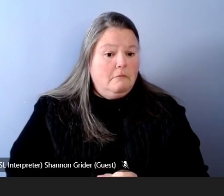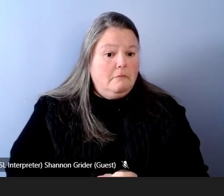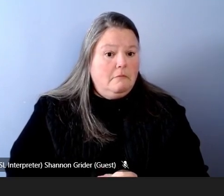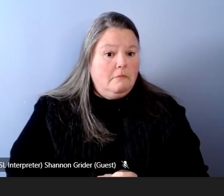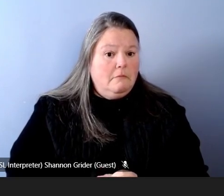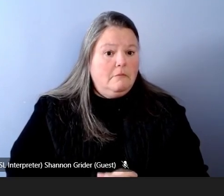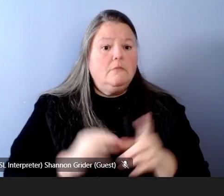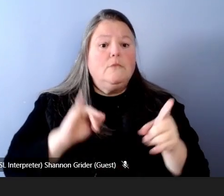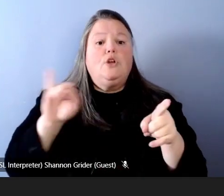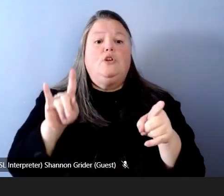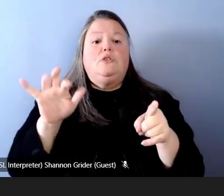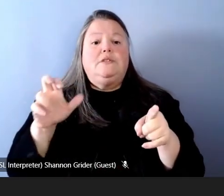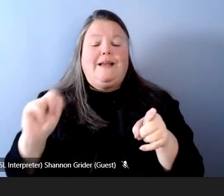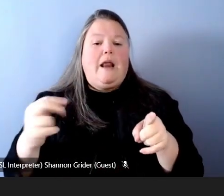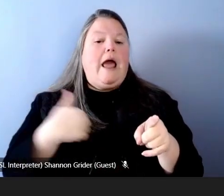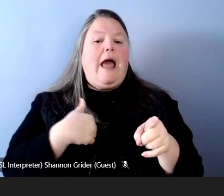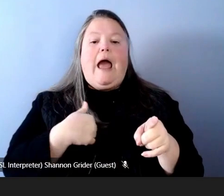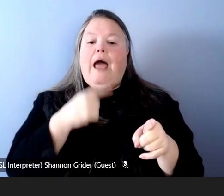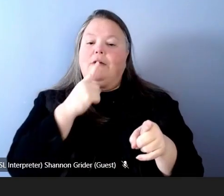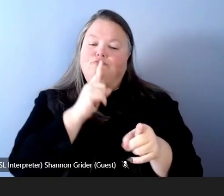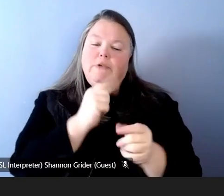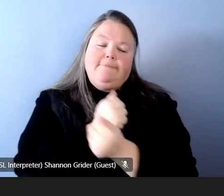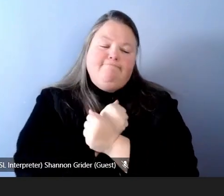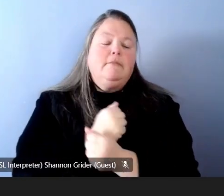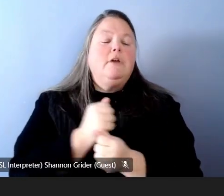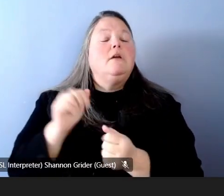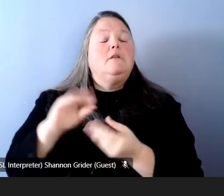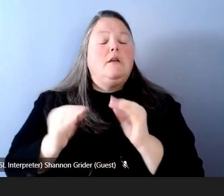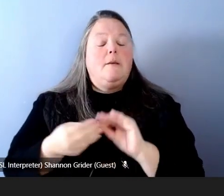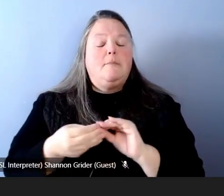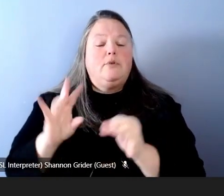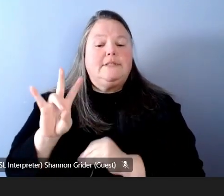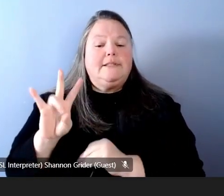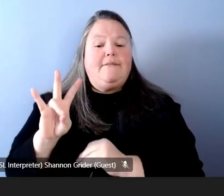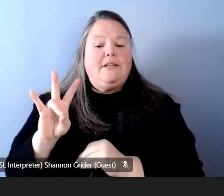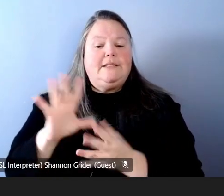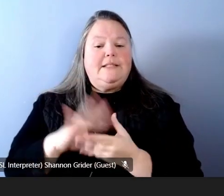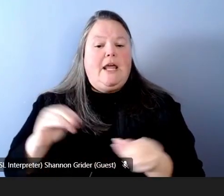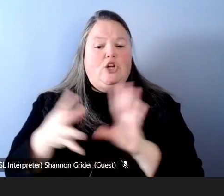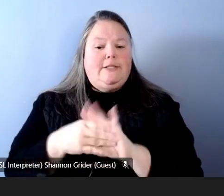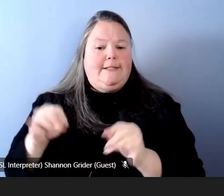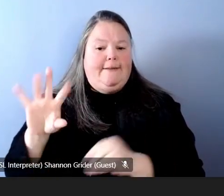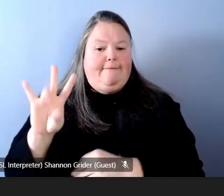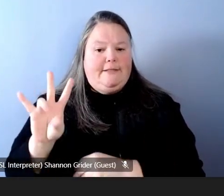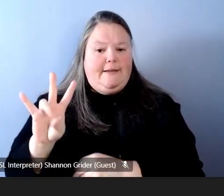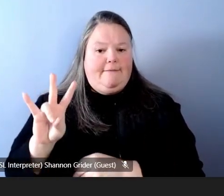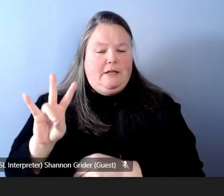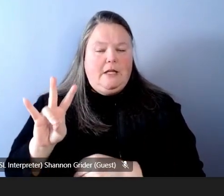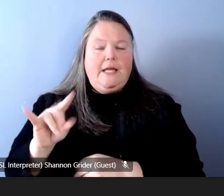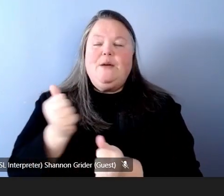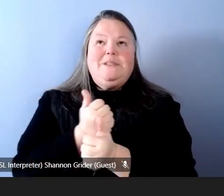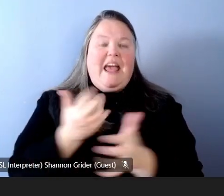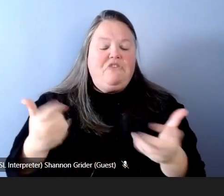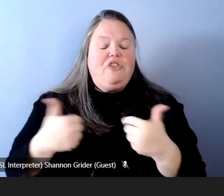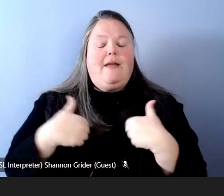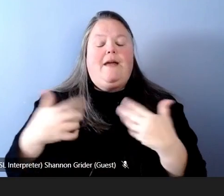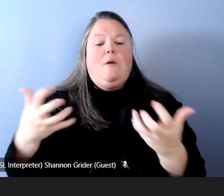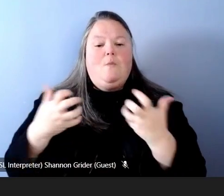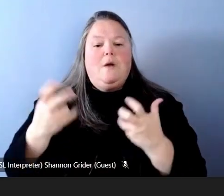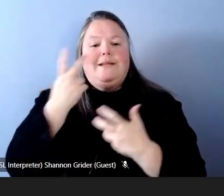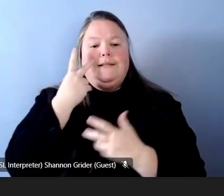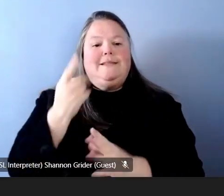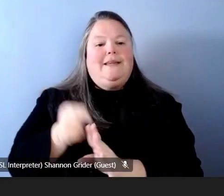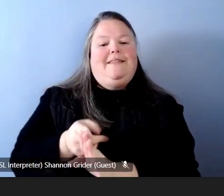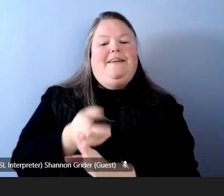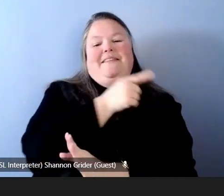I thoroughly enjoyed number 7's narrative. It was everything I was hoping the other ones